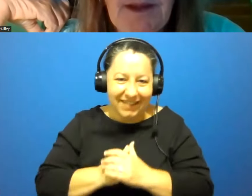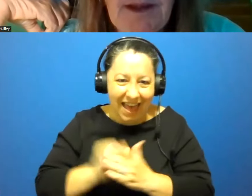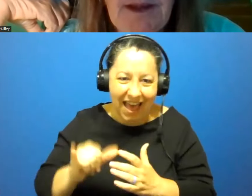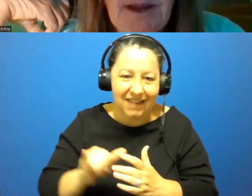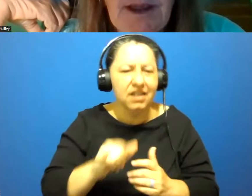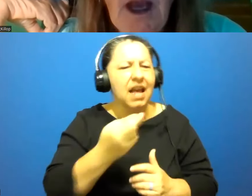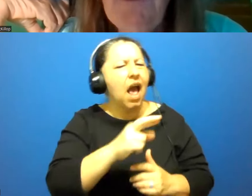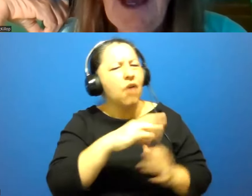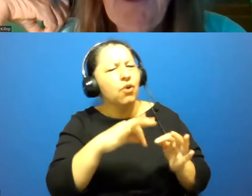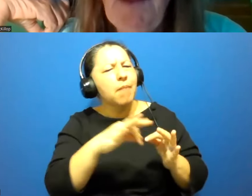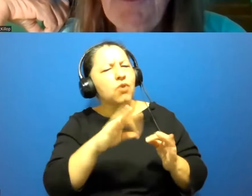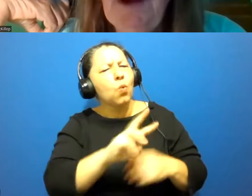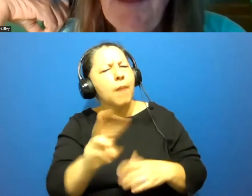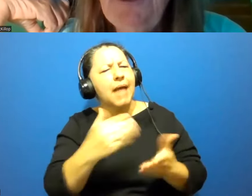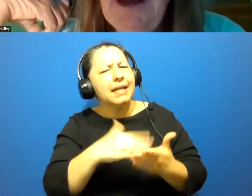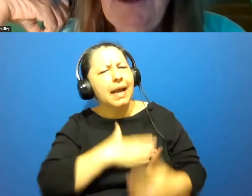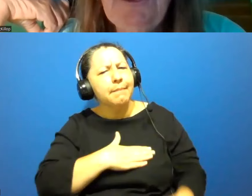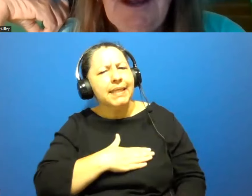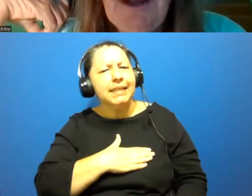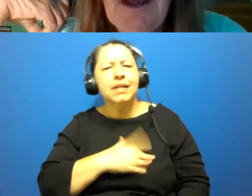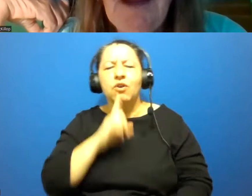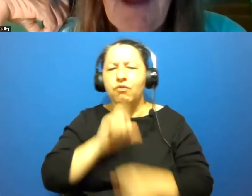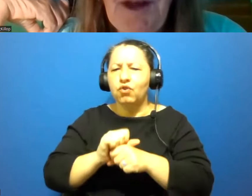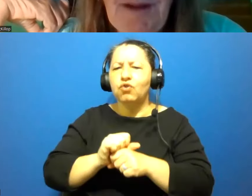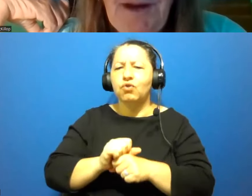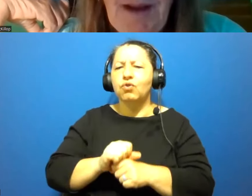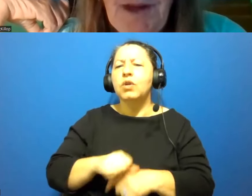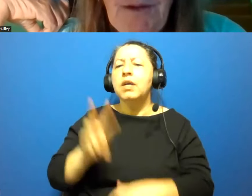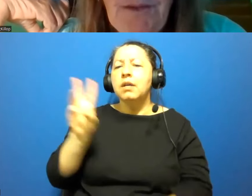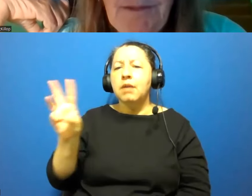website again? Oh yeah, our website is